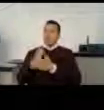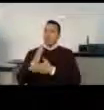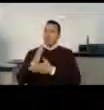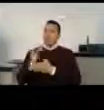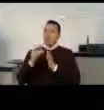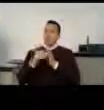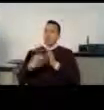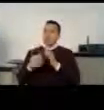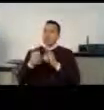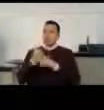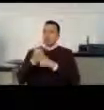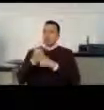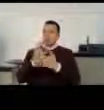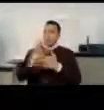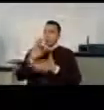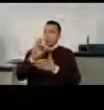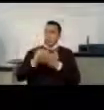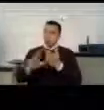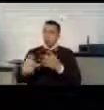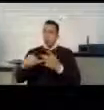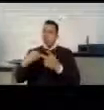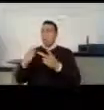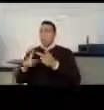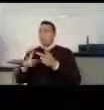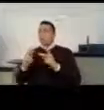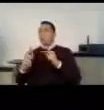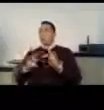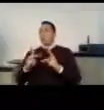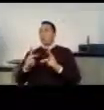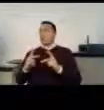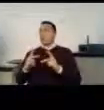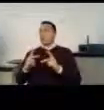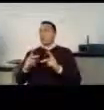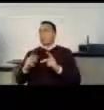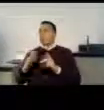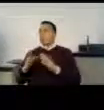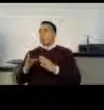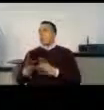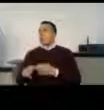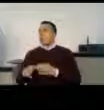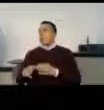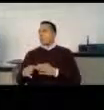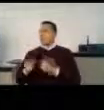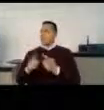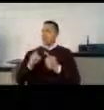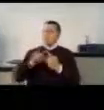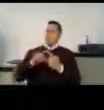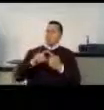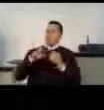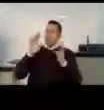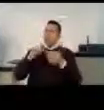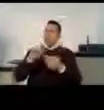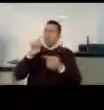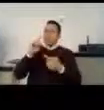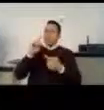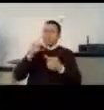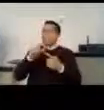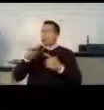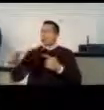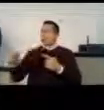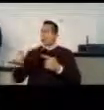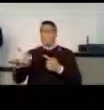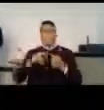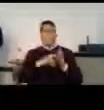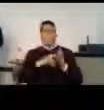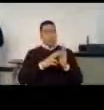rights of a student as a college student, and someone else asked about medical leave. We'll just stick with that one, and we can pick up the other one later. How about that? Okay,